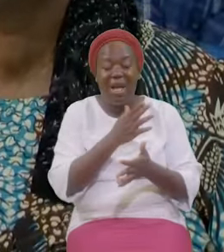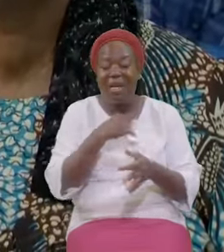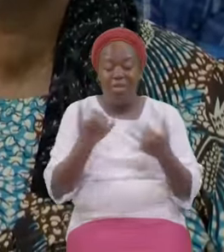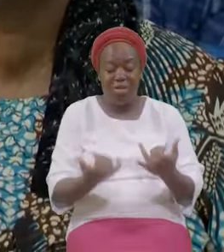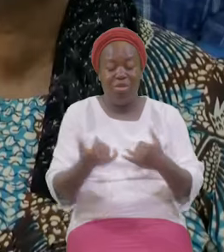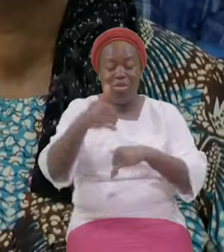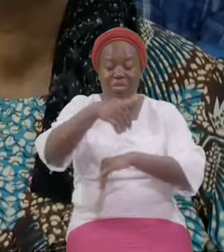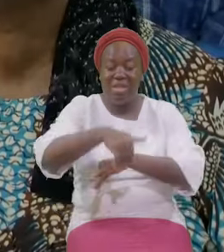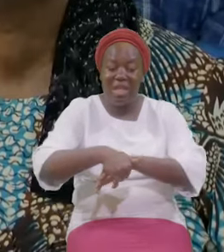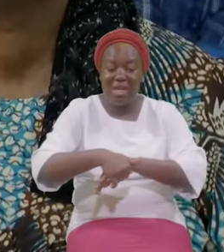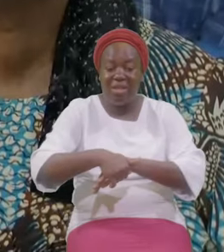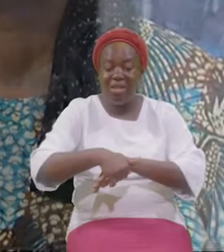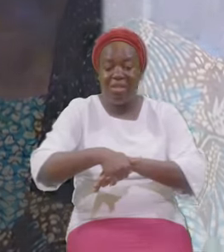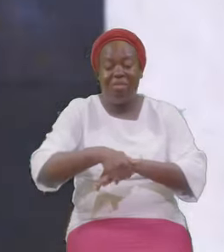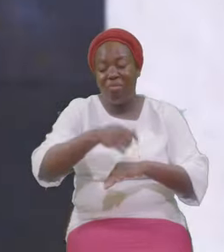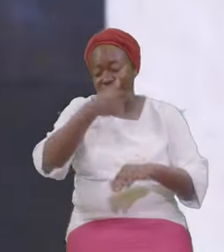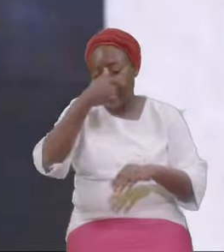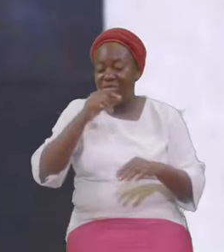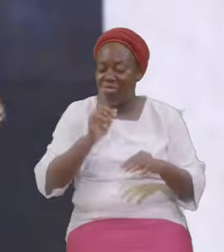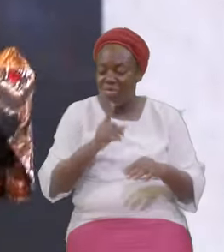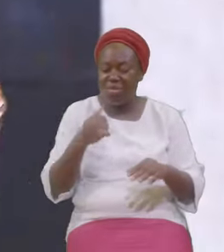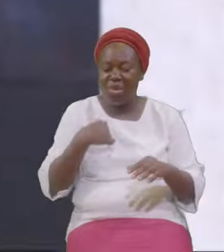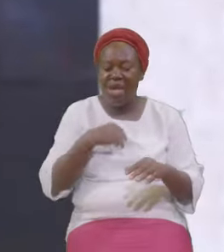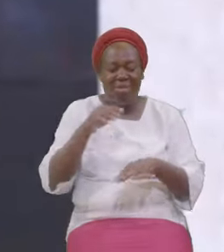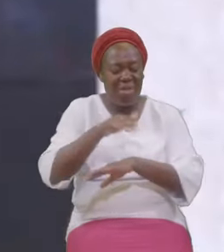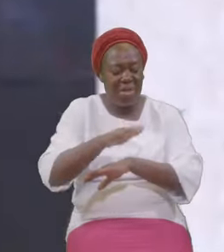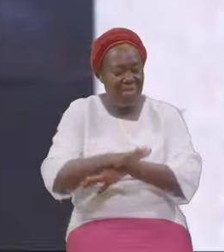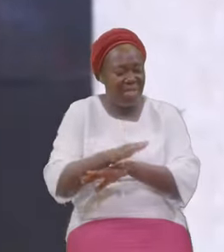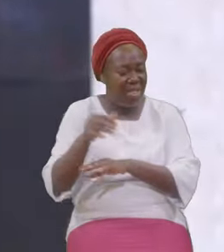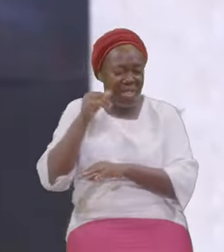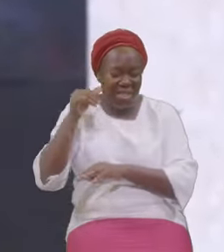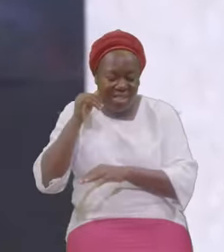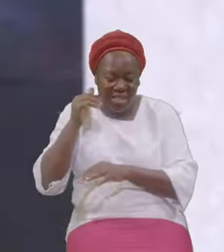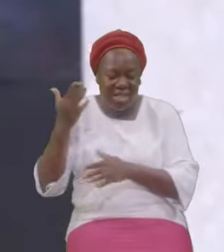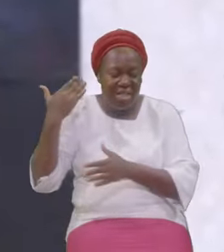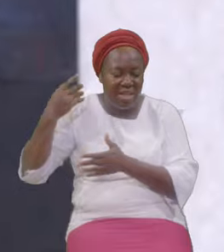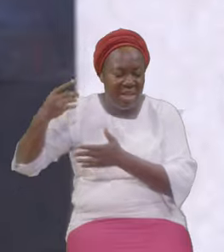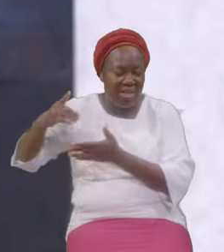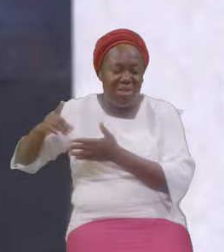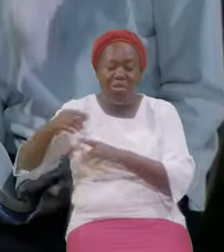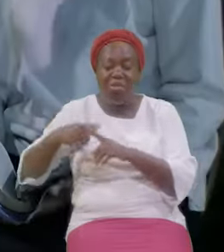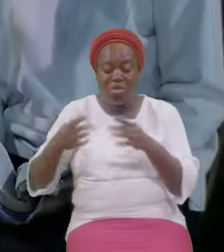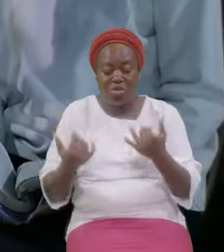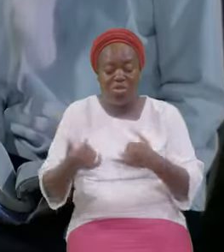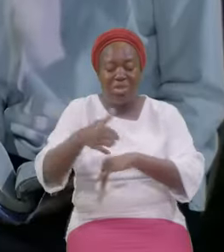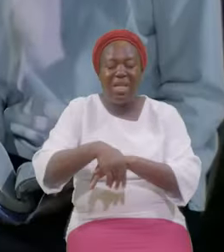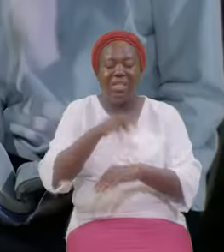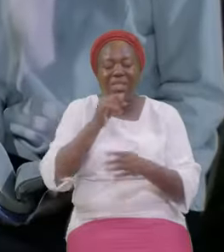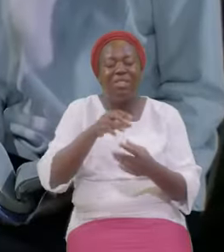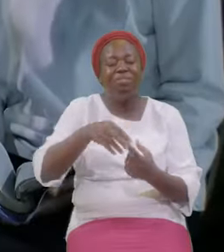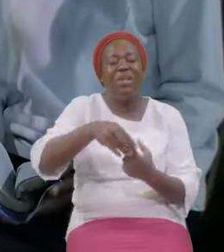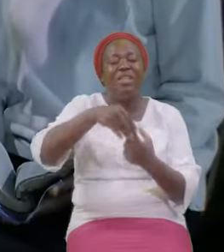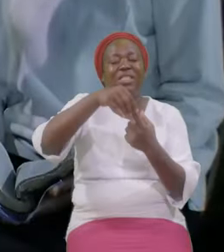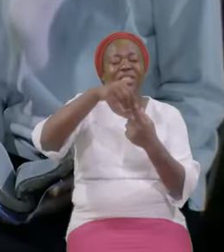we had an evening yesterday, an evening last week, but tonight is a special evening. It's